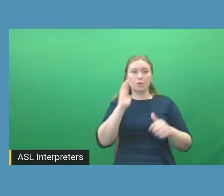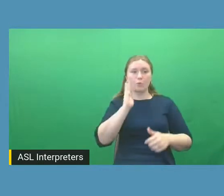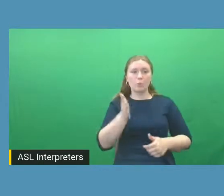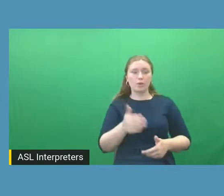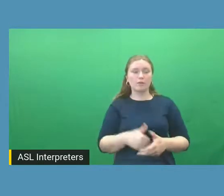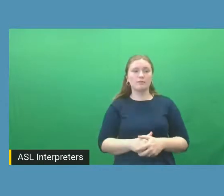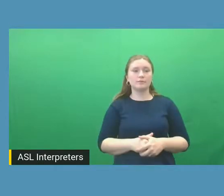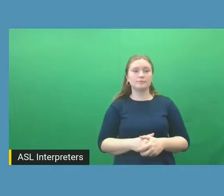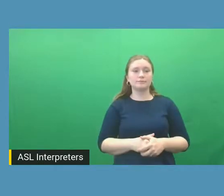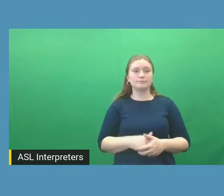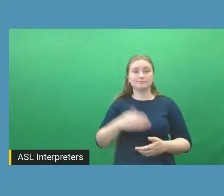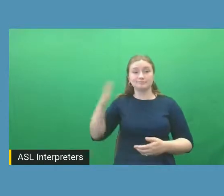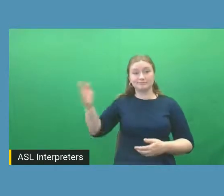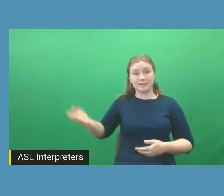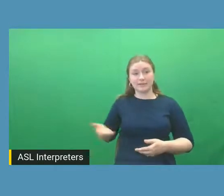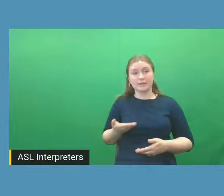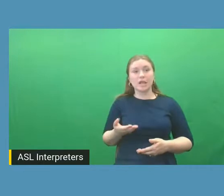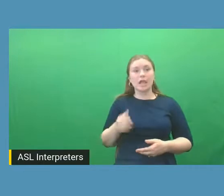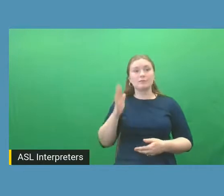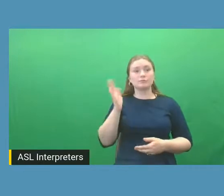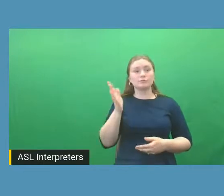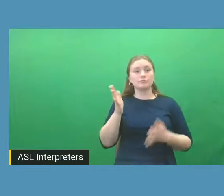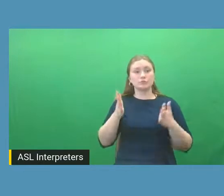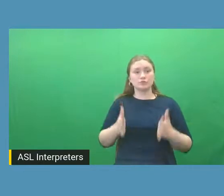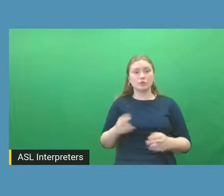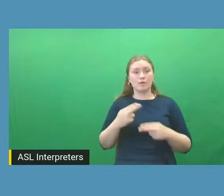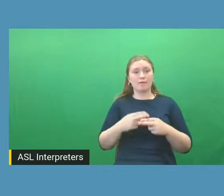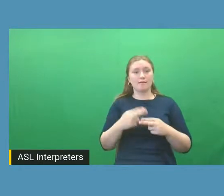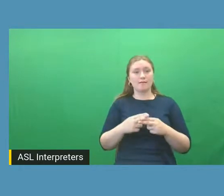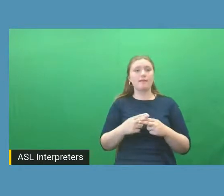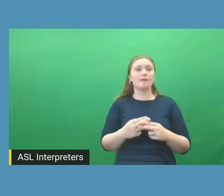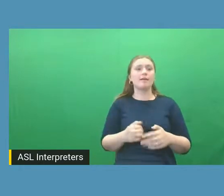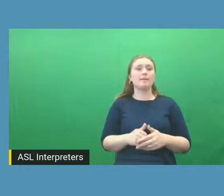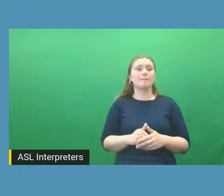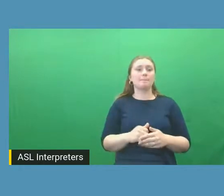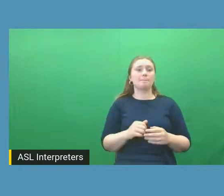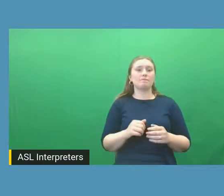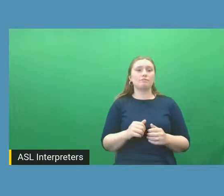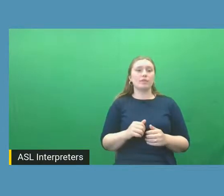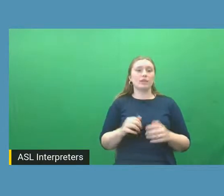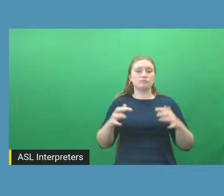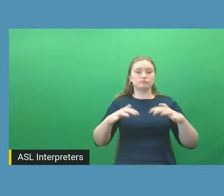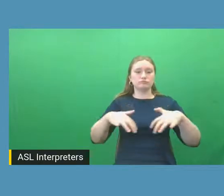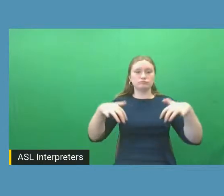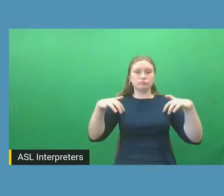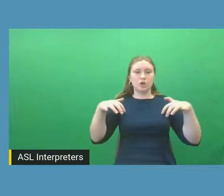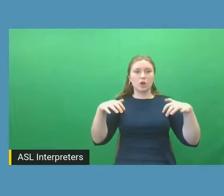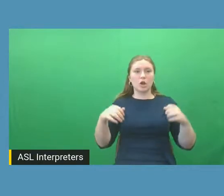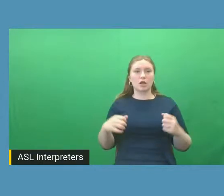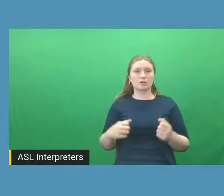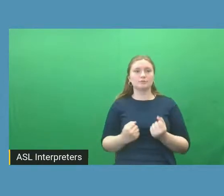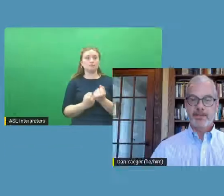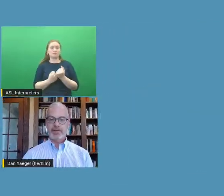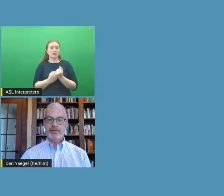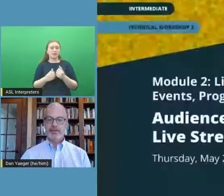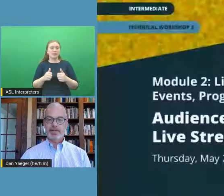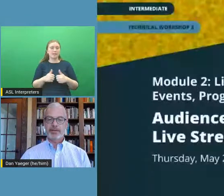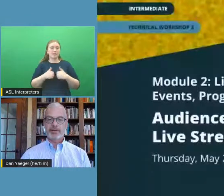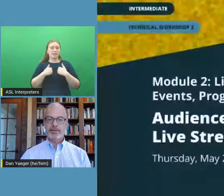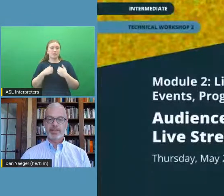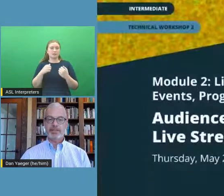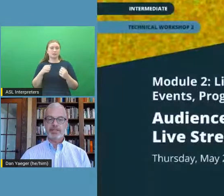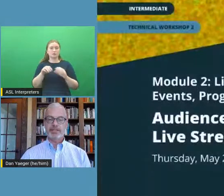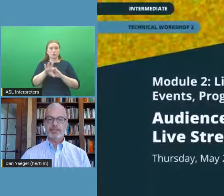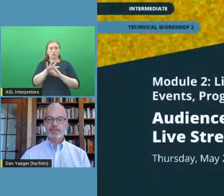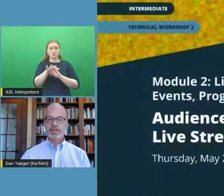the speaker for today's technical workshop, Audience Participation in Live Stream Programs, who is Alex Freeman, Executive